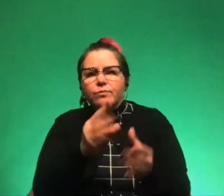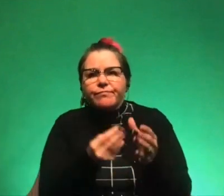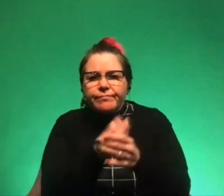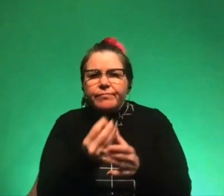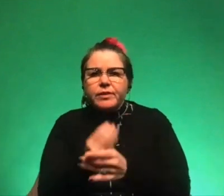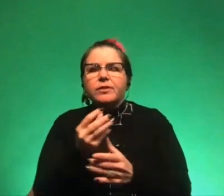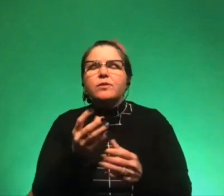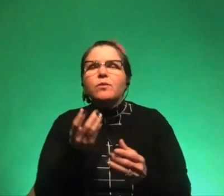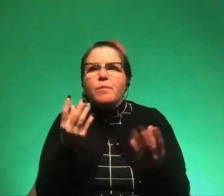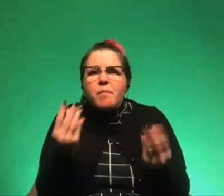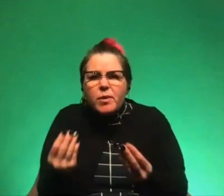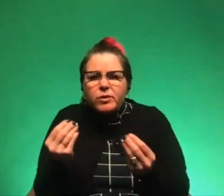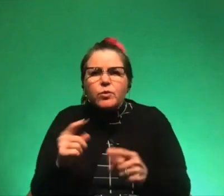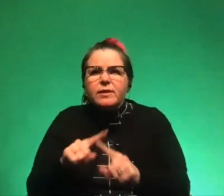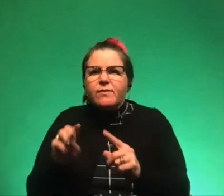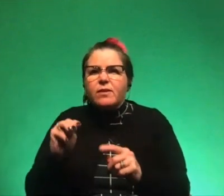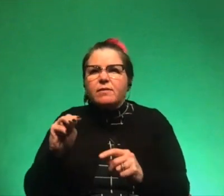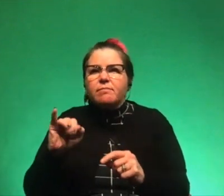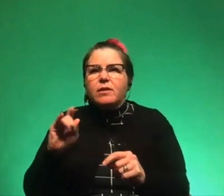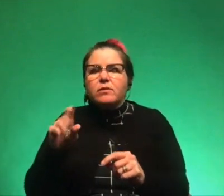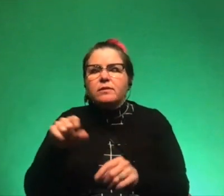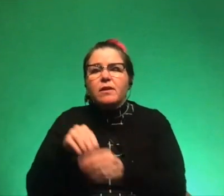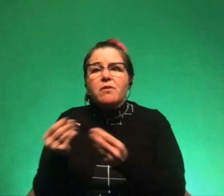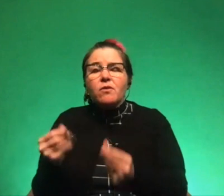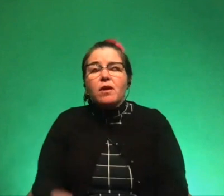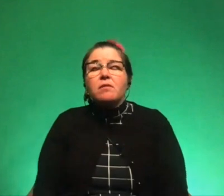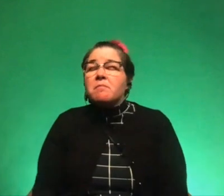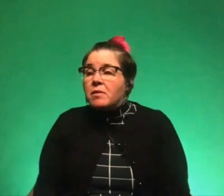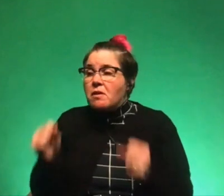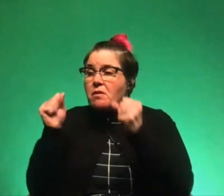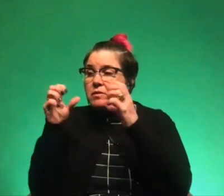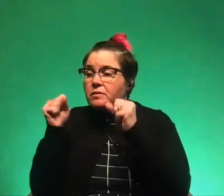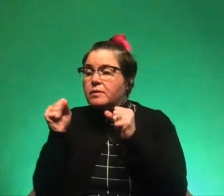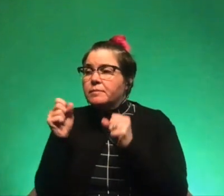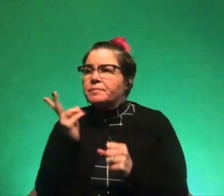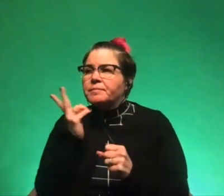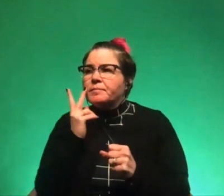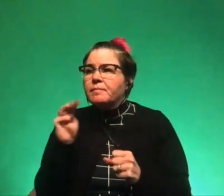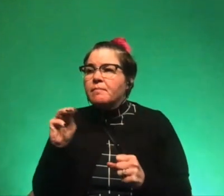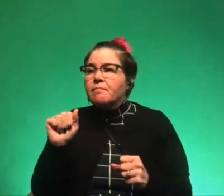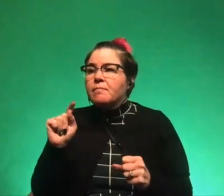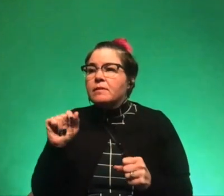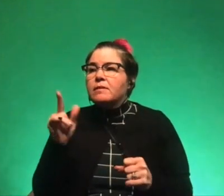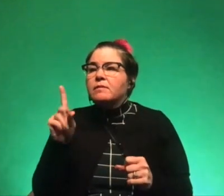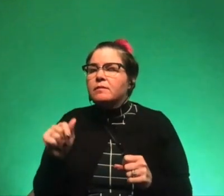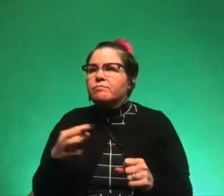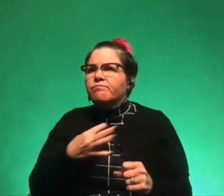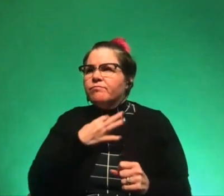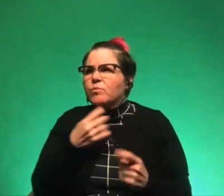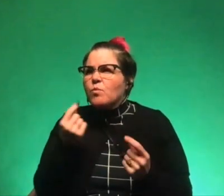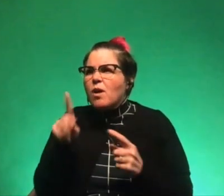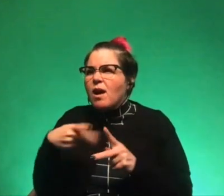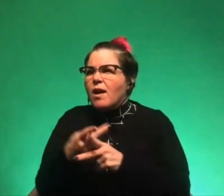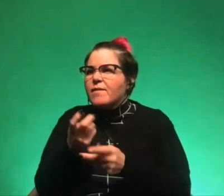or moisture or different minerals in the ground. Yeah. Awesome. Let's see, Matilda would like to know, what is some equipment that